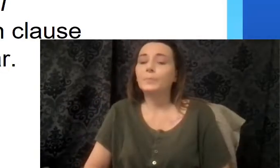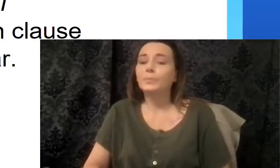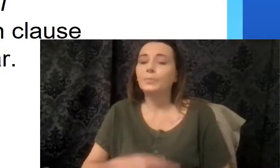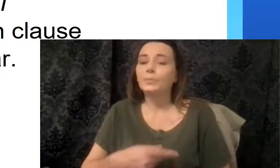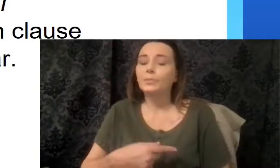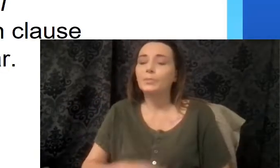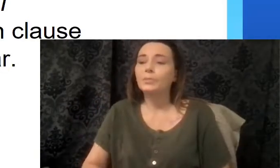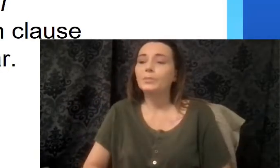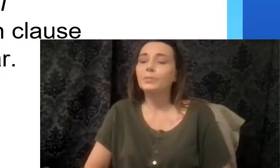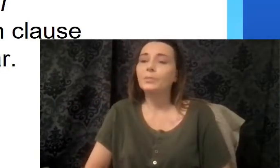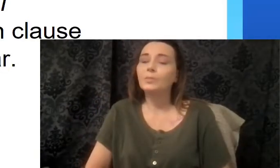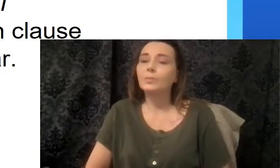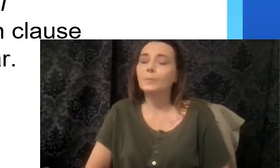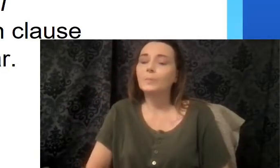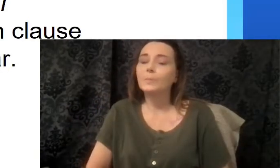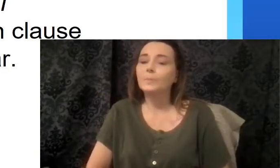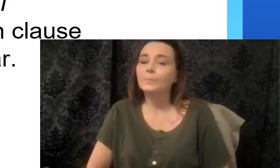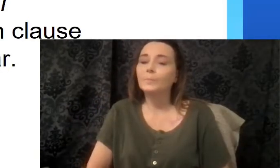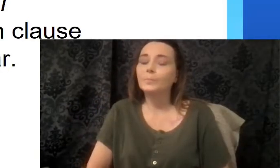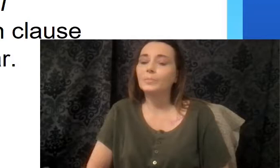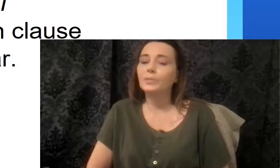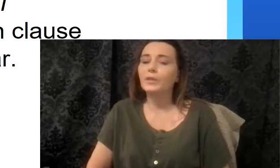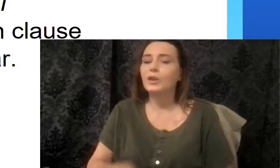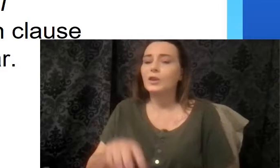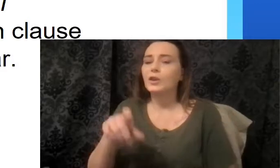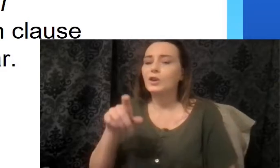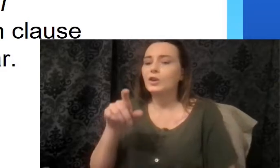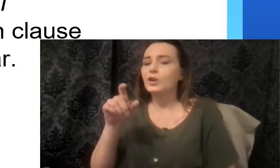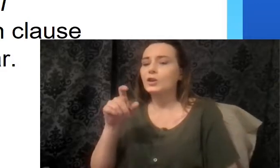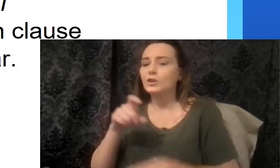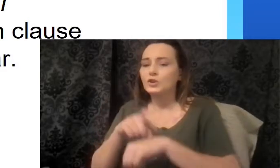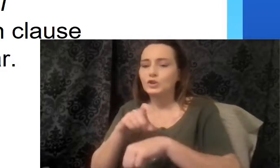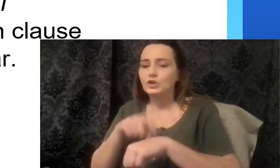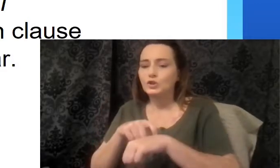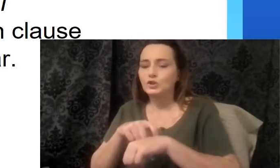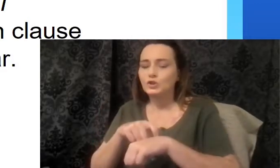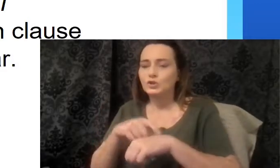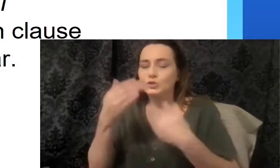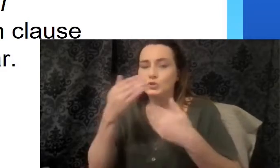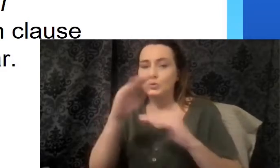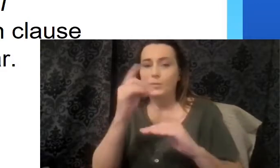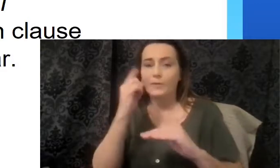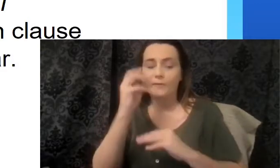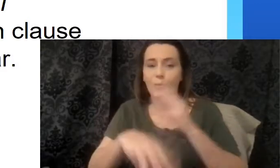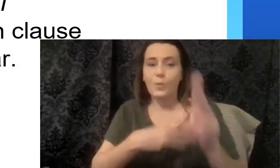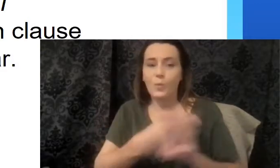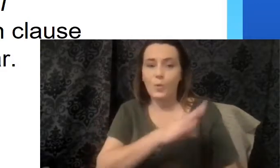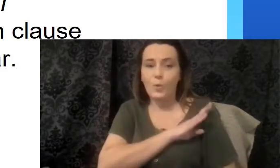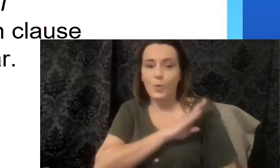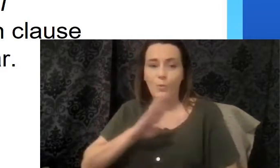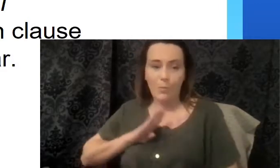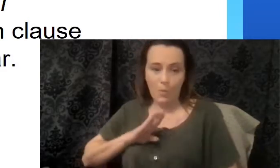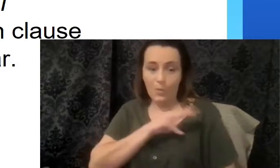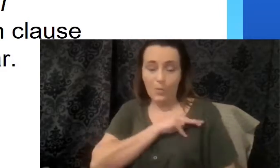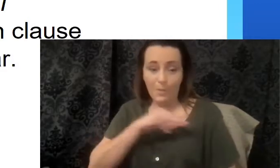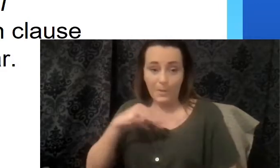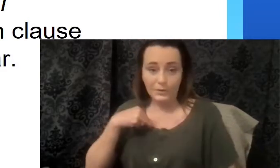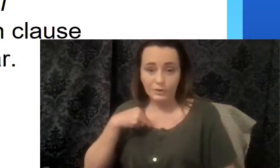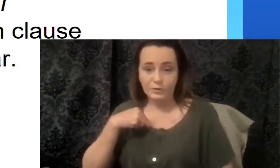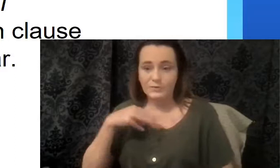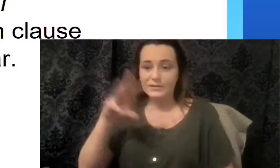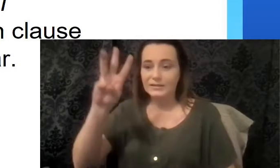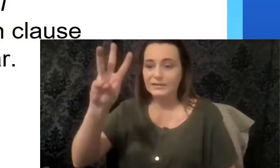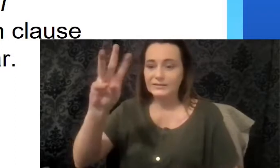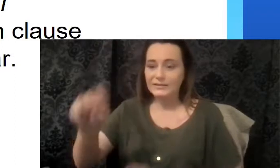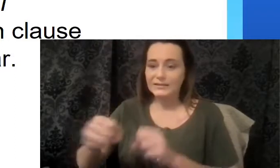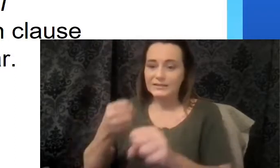there. Regarding term lengths for World Board membership, it's 6-year